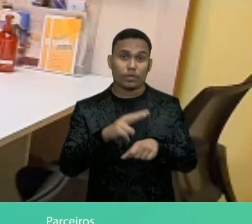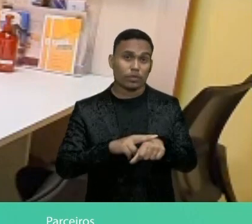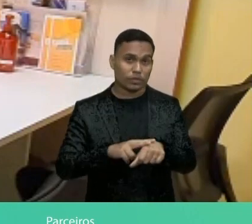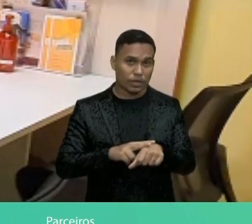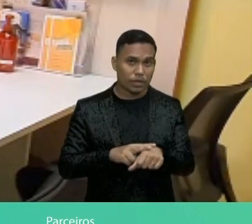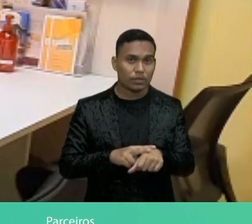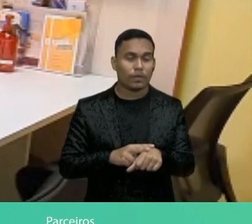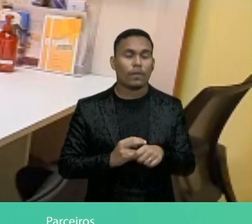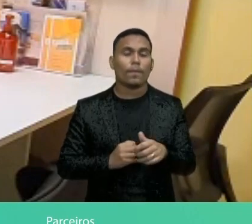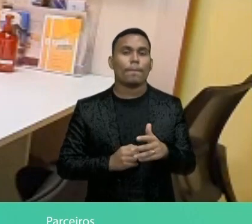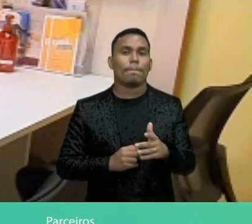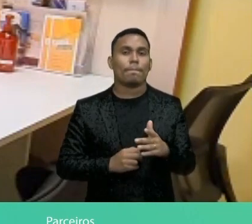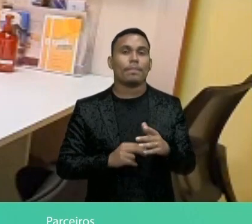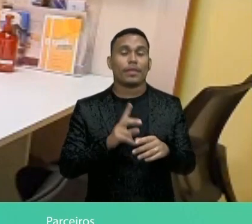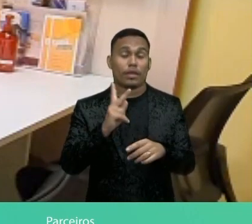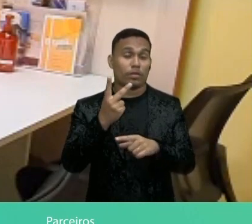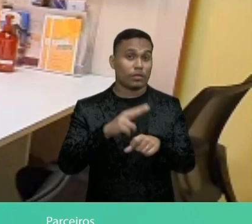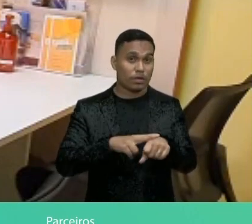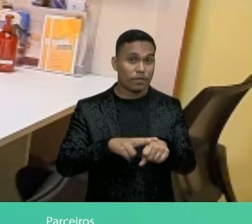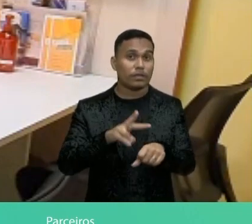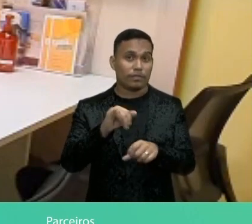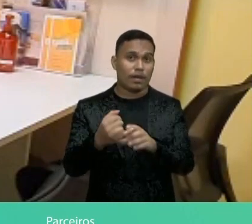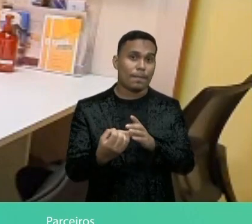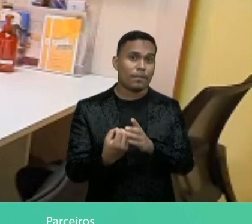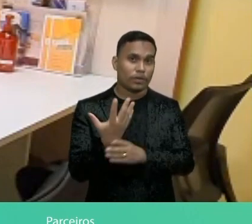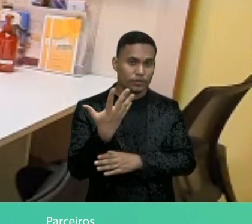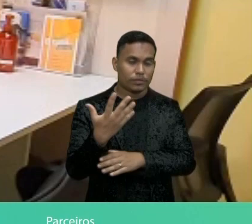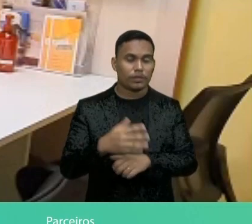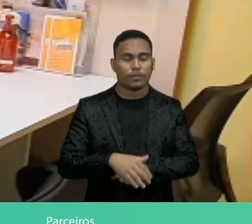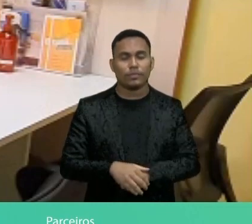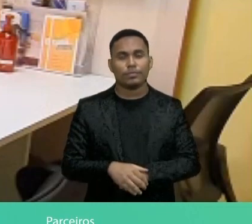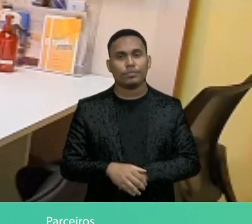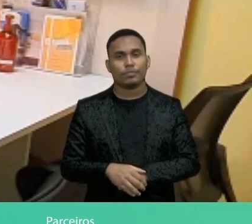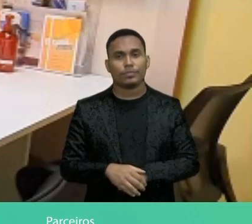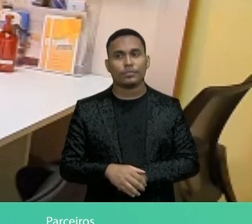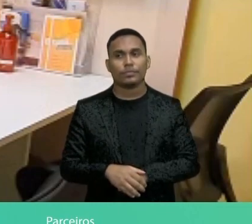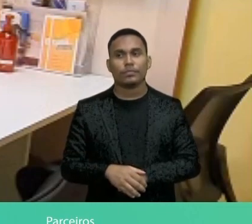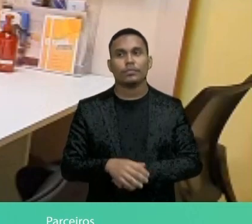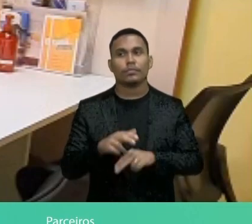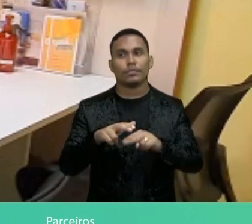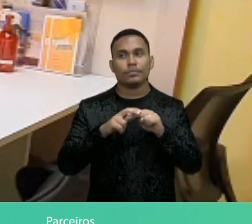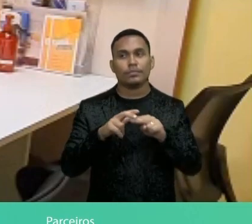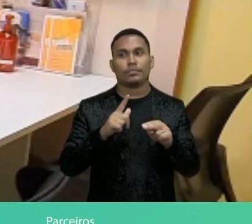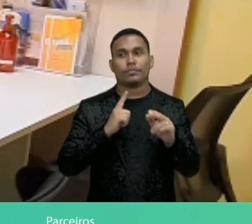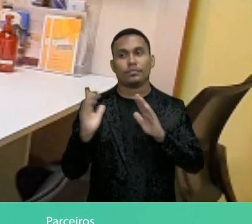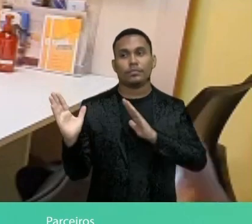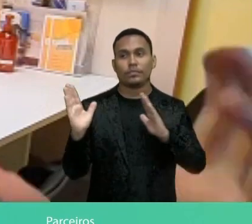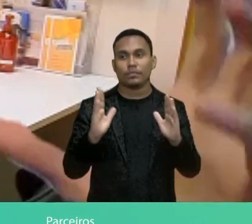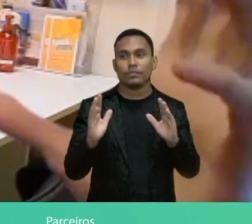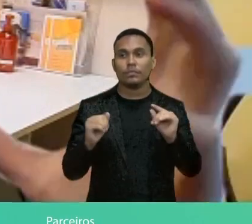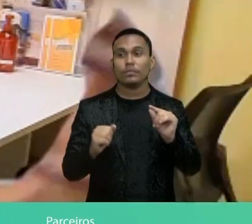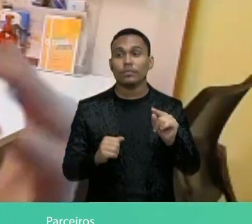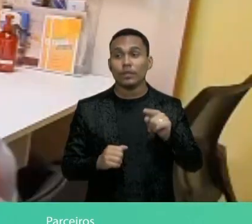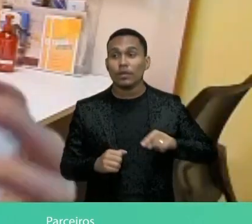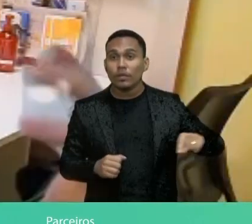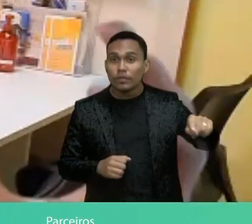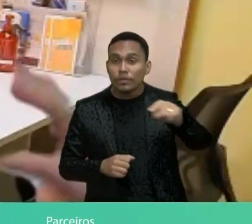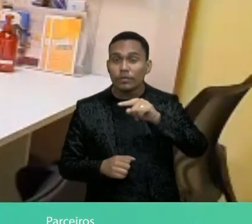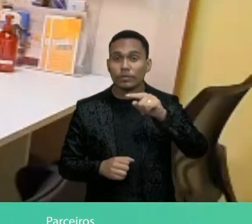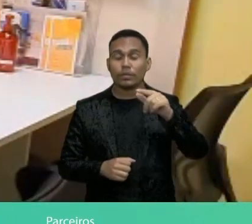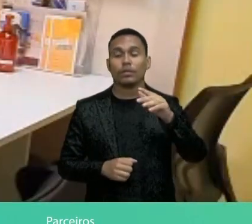ser, hidrogênio verde que vai ser produzido. Então, tem esse lado. O primeiro lado é você diminuir,